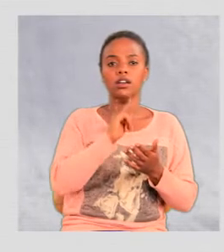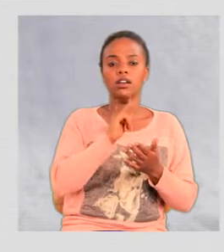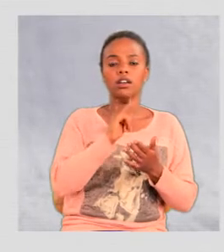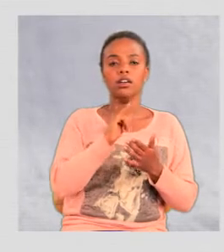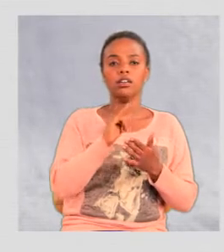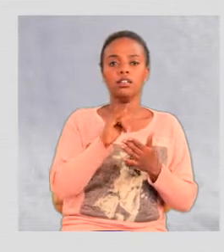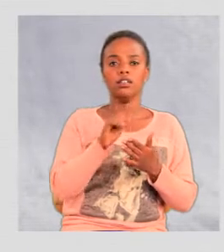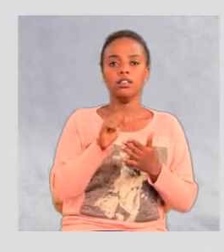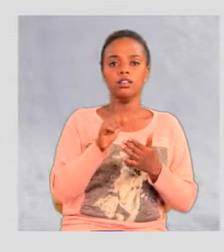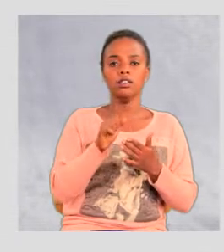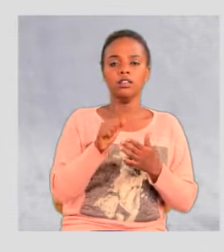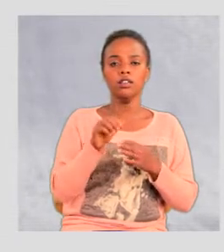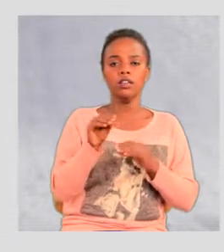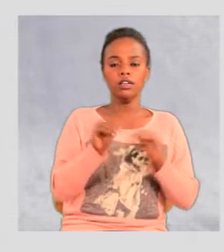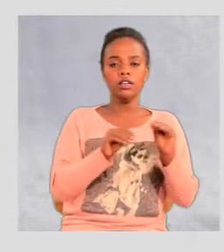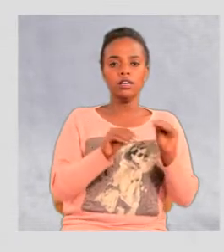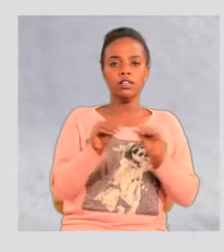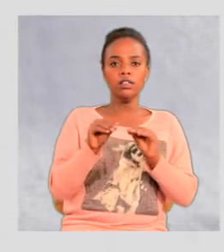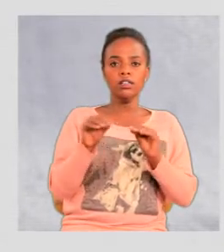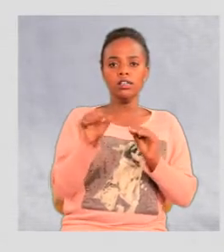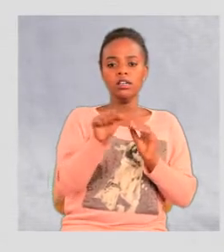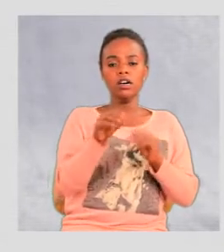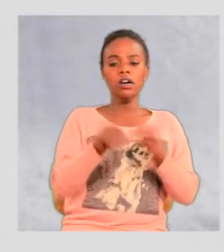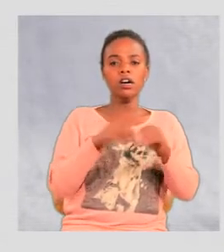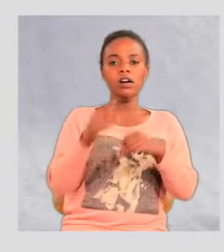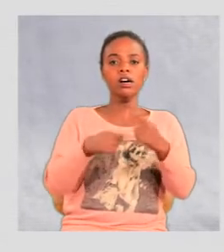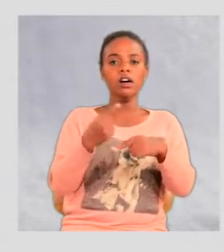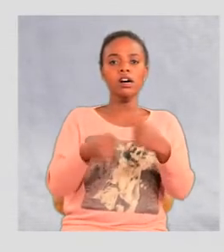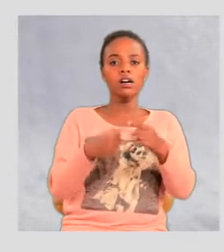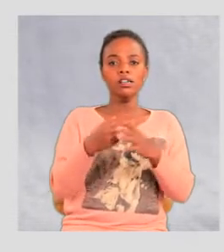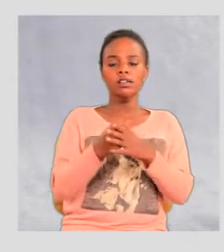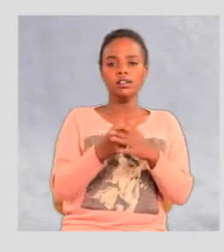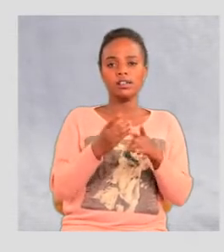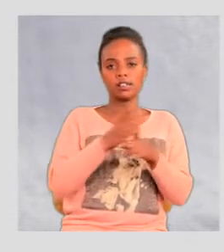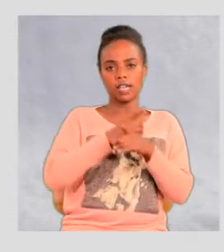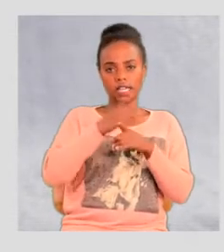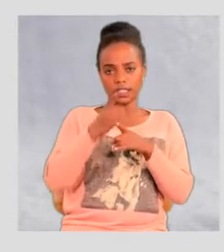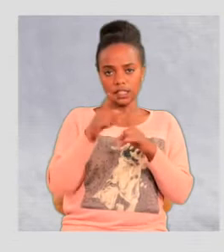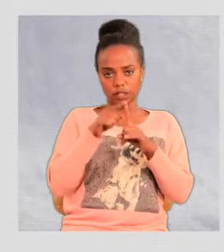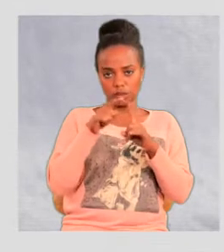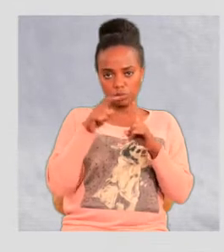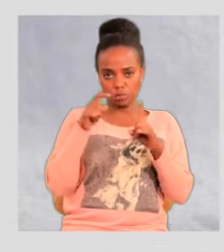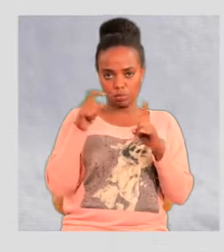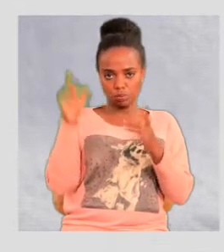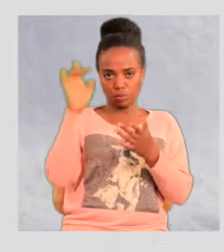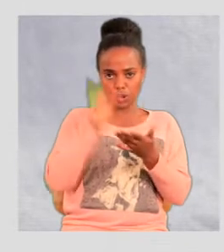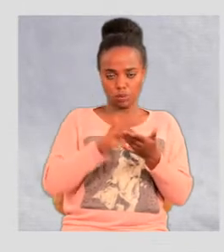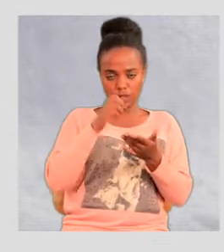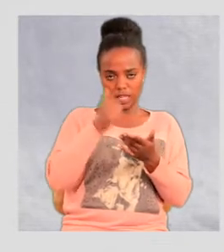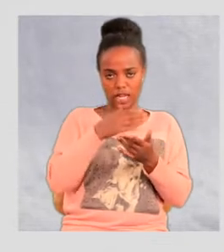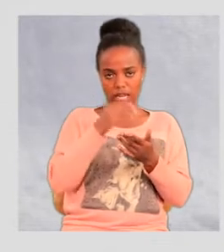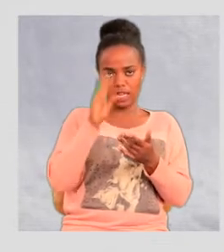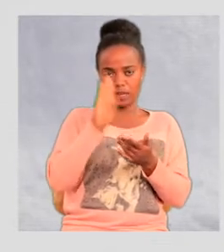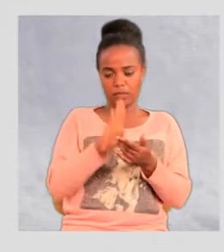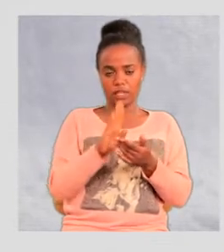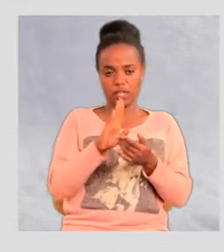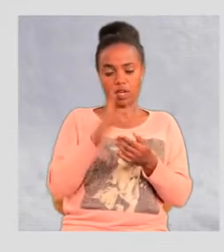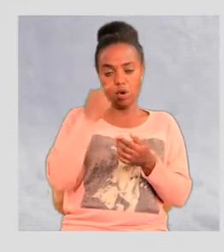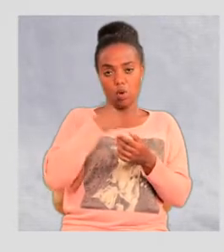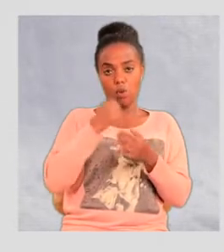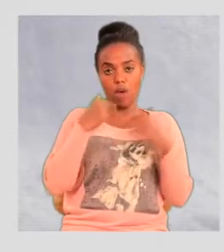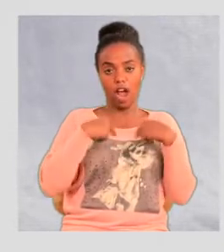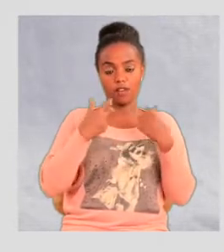moves. And then we are asked to find the distance between A and B. So we have